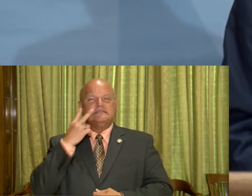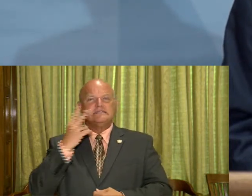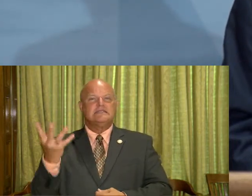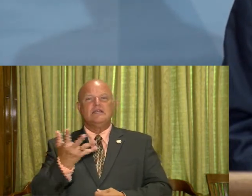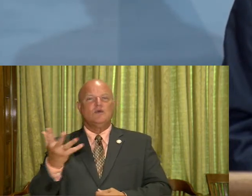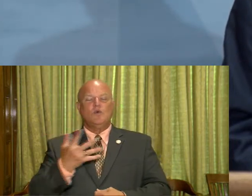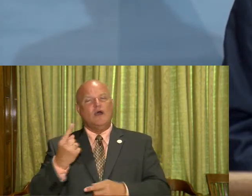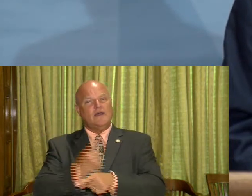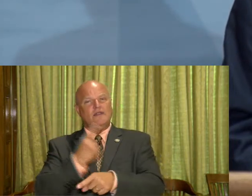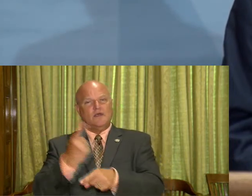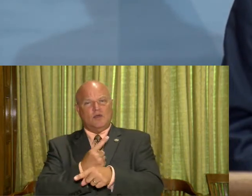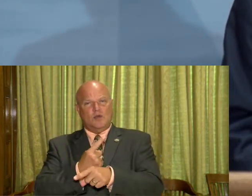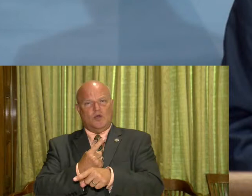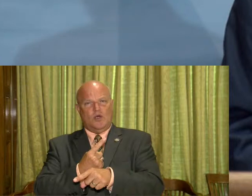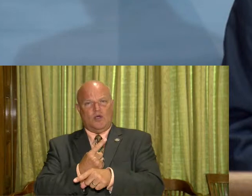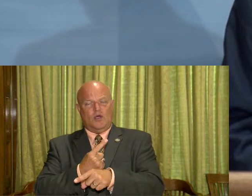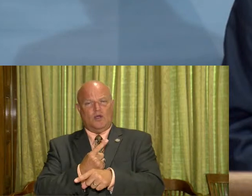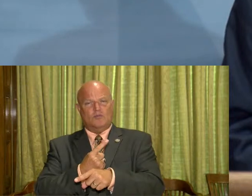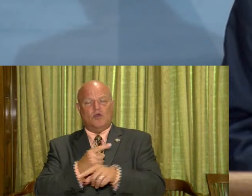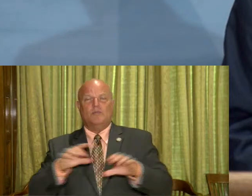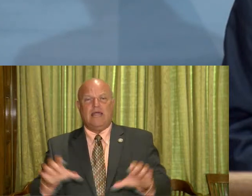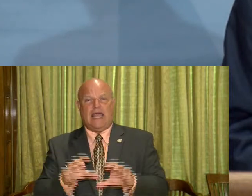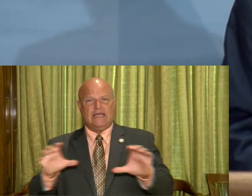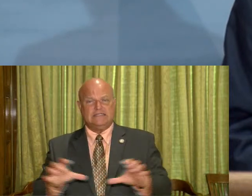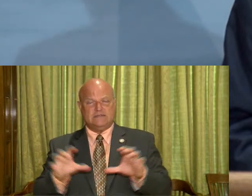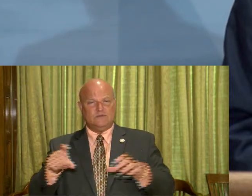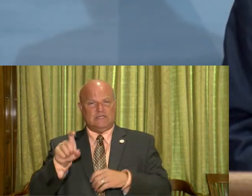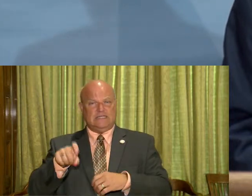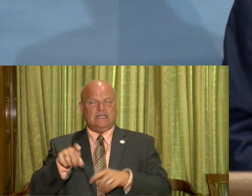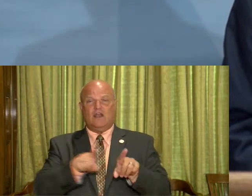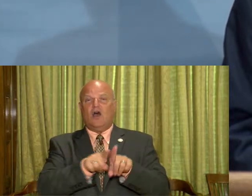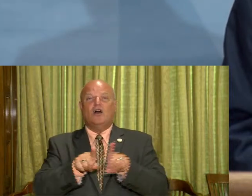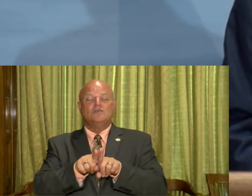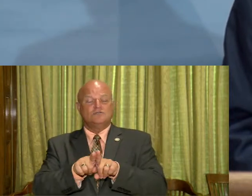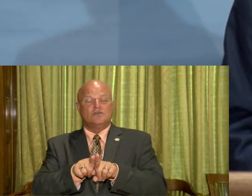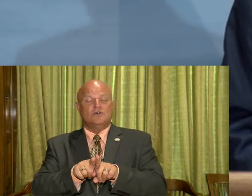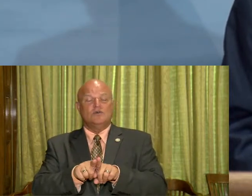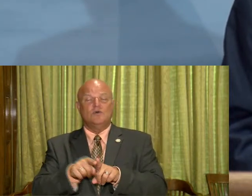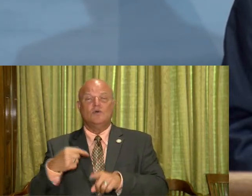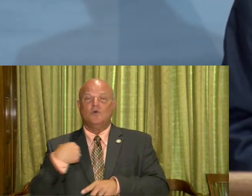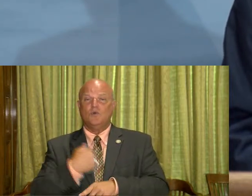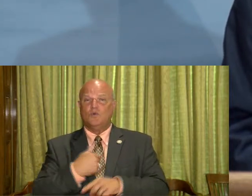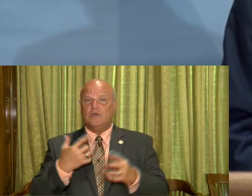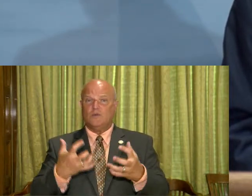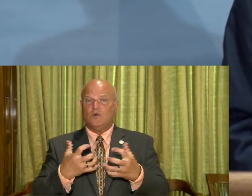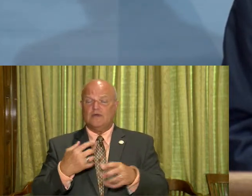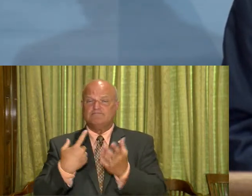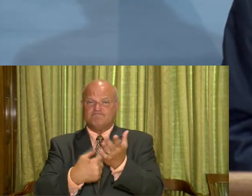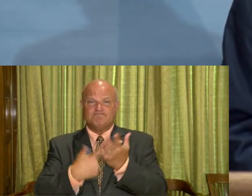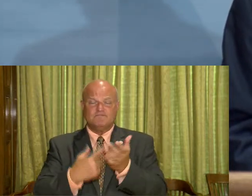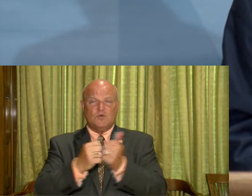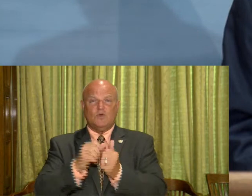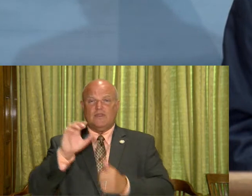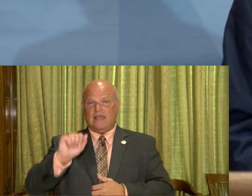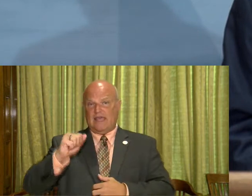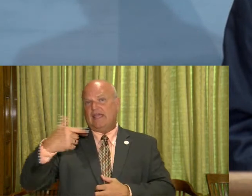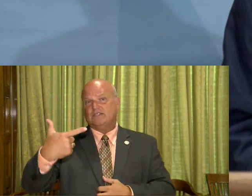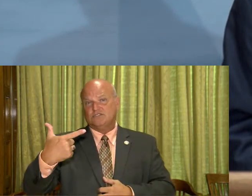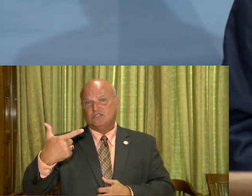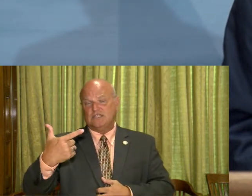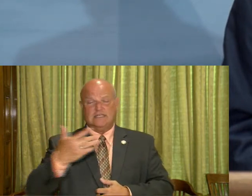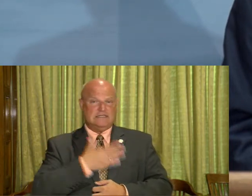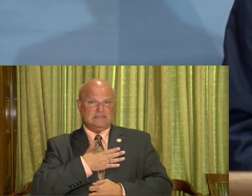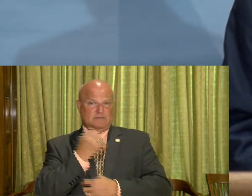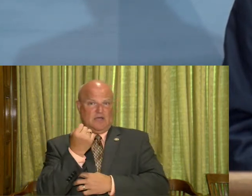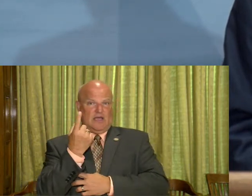see what the appropriate action is. Obviously, we want to consult with the Attorney General, and it's my